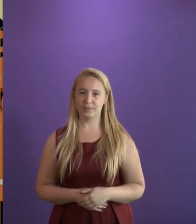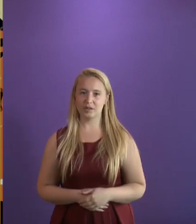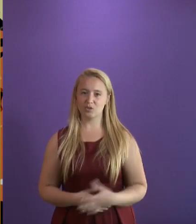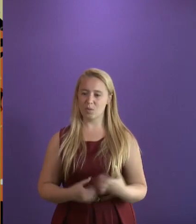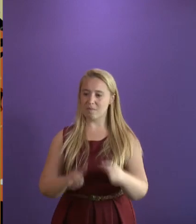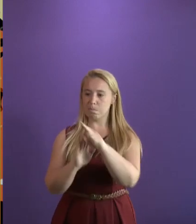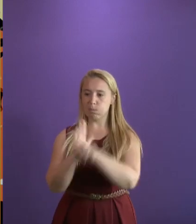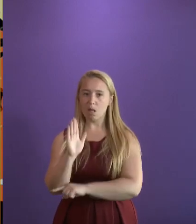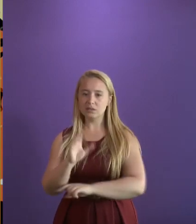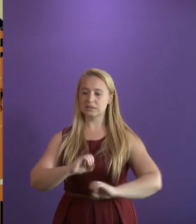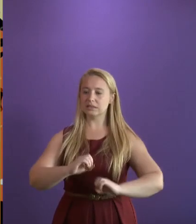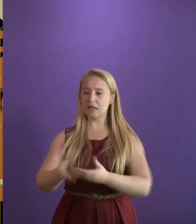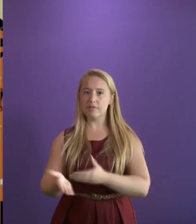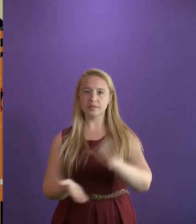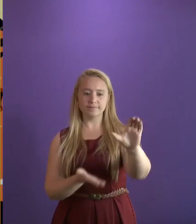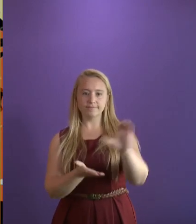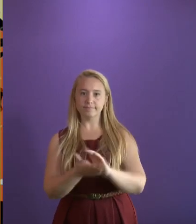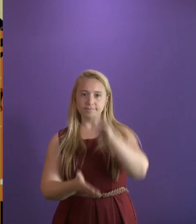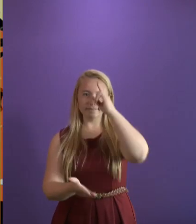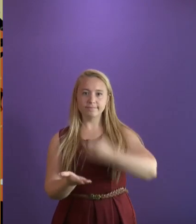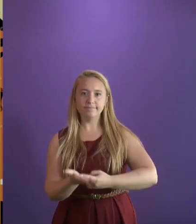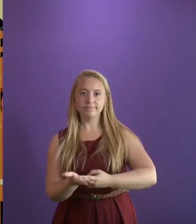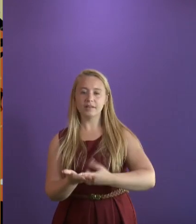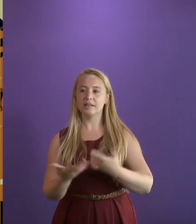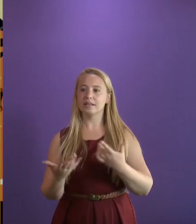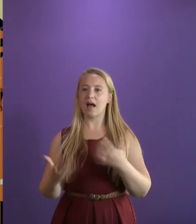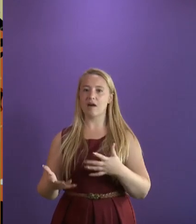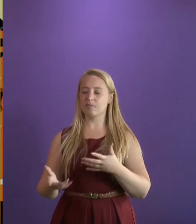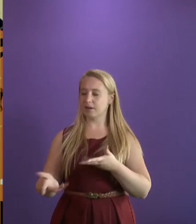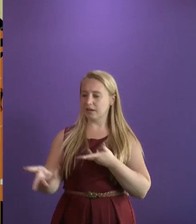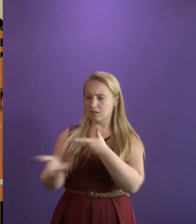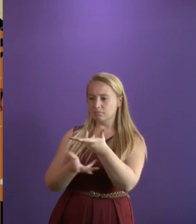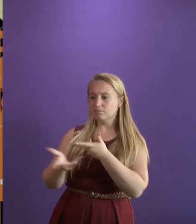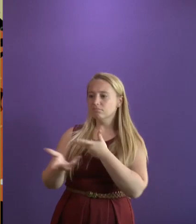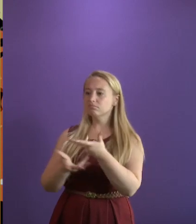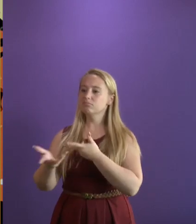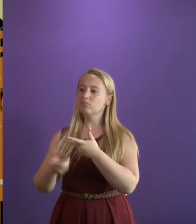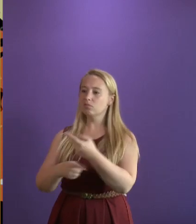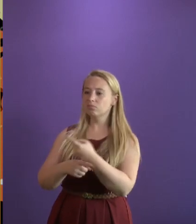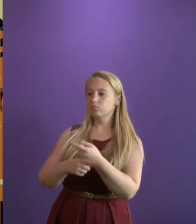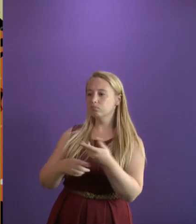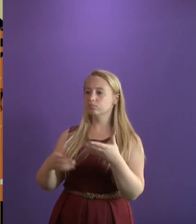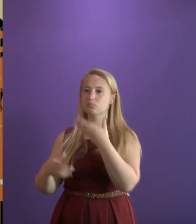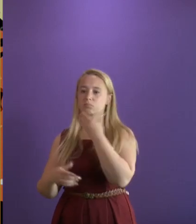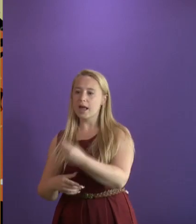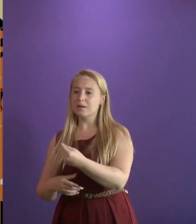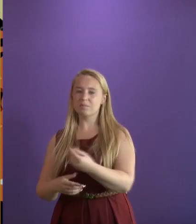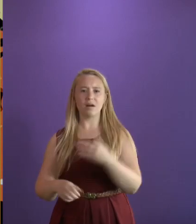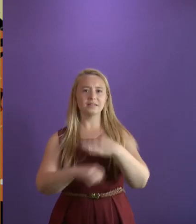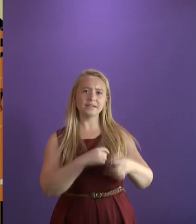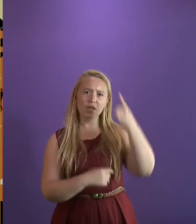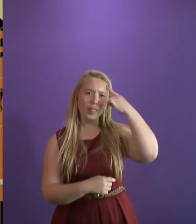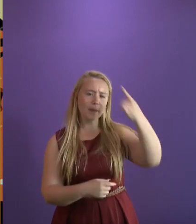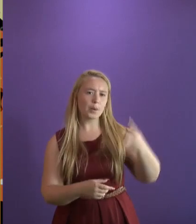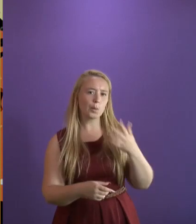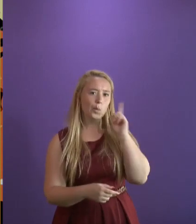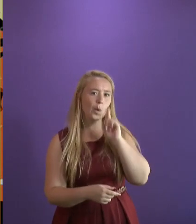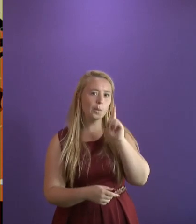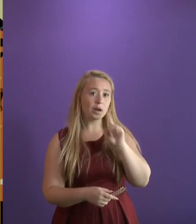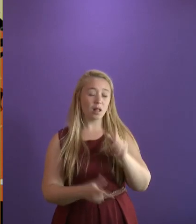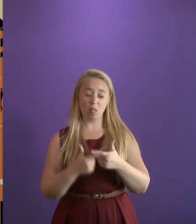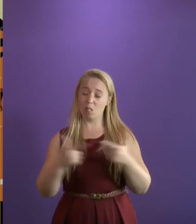policies, services or funding decisions that have been made without thought of how they will impact on women. We've got many examples of that. And my